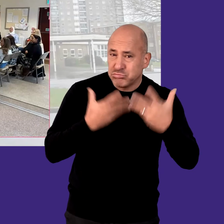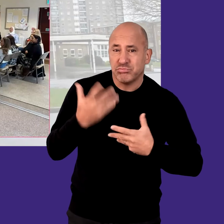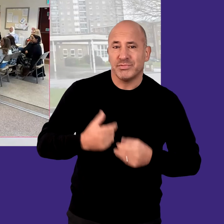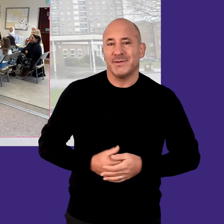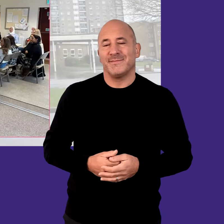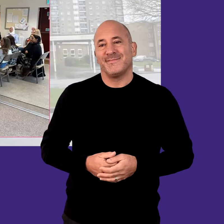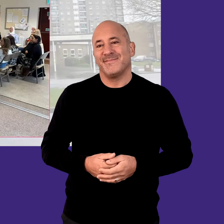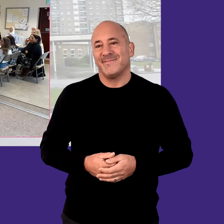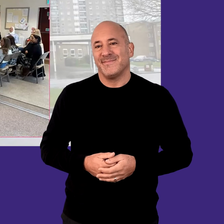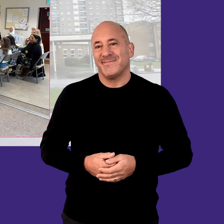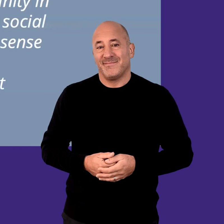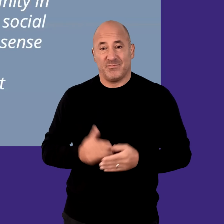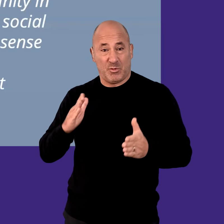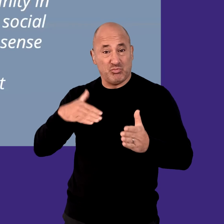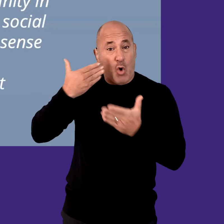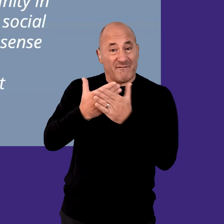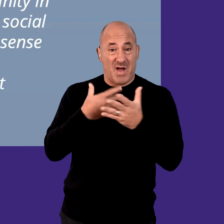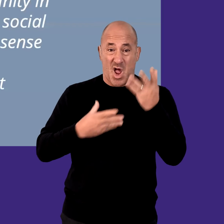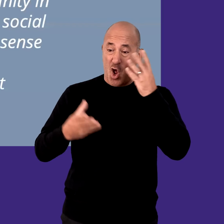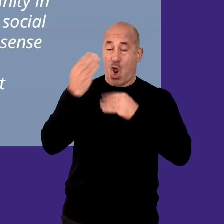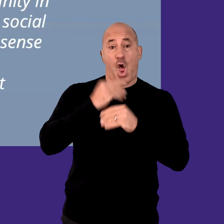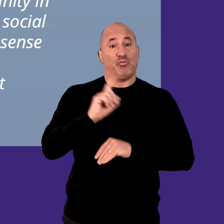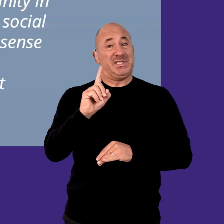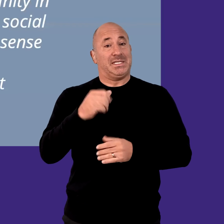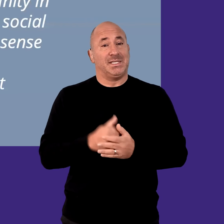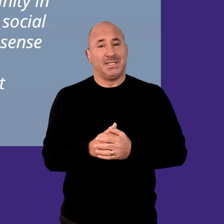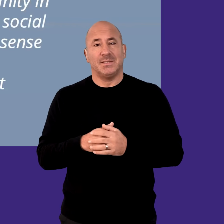really important. And